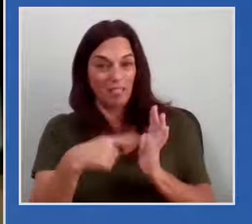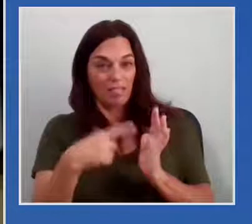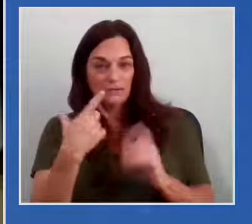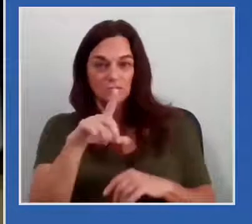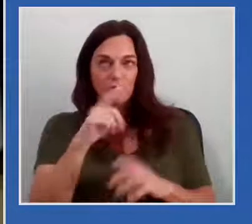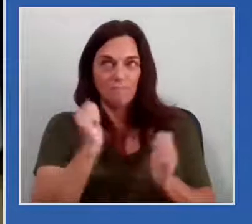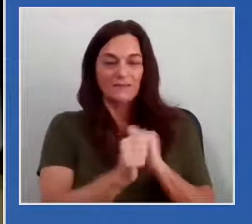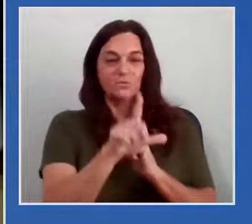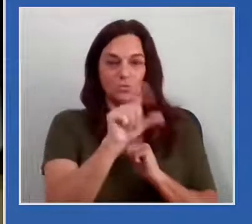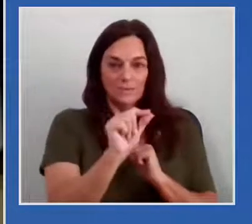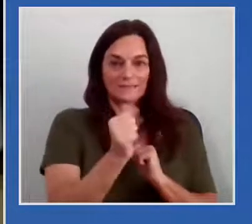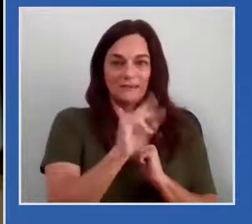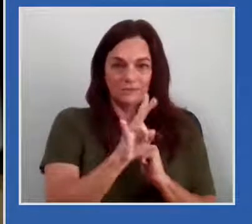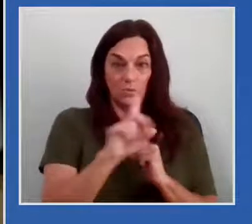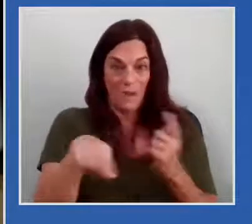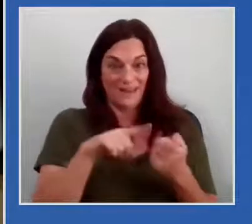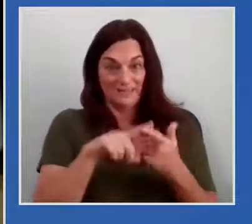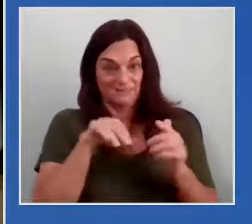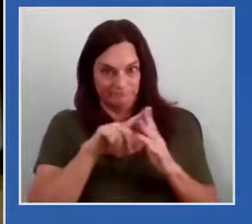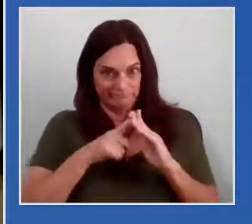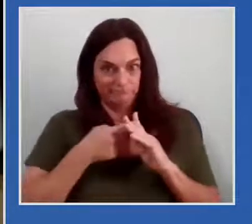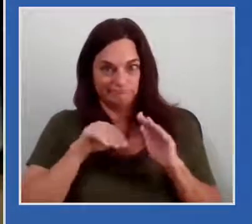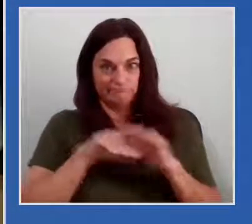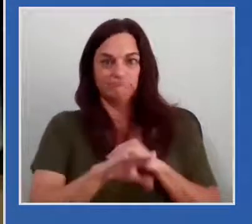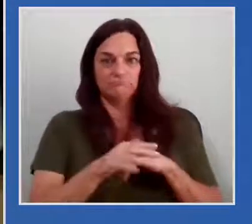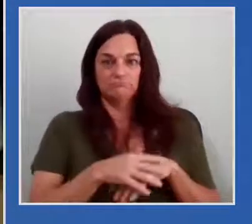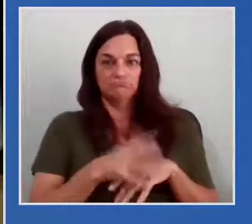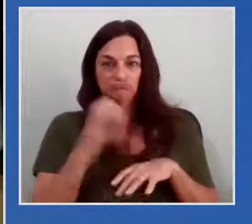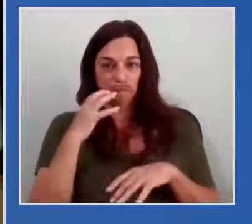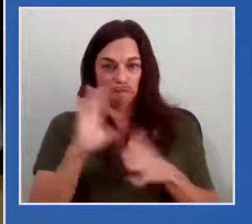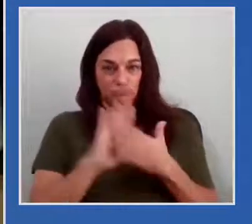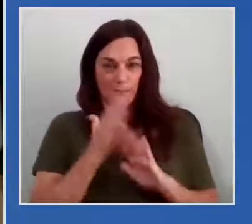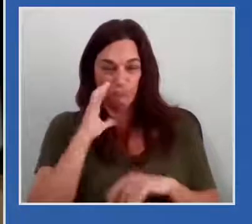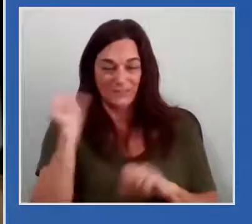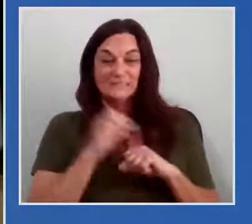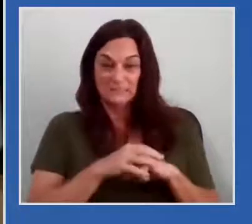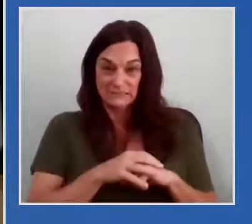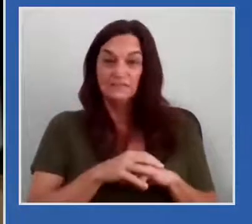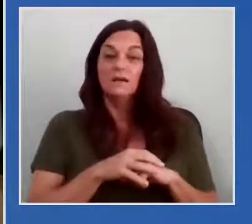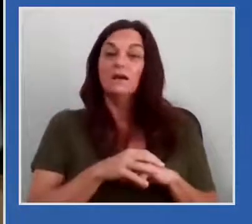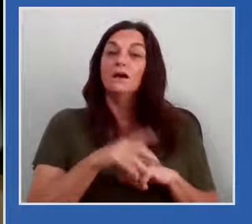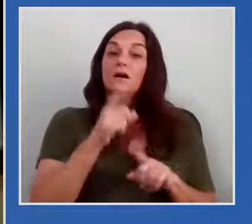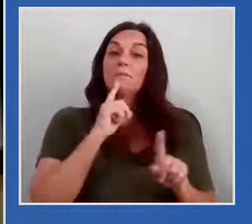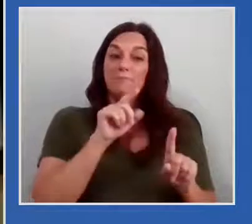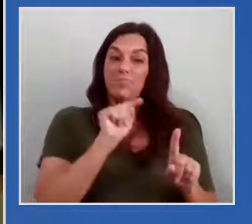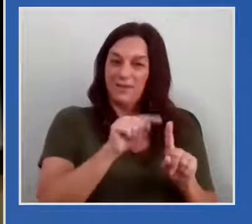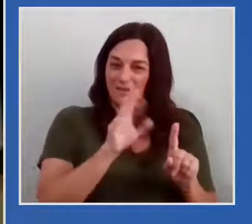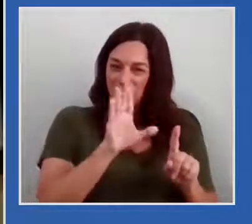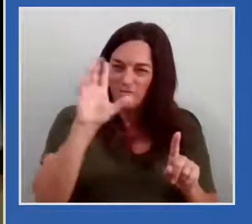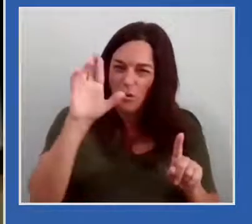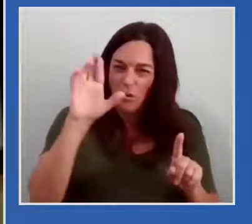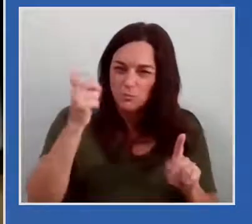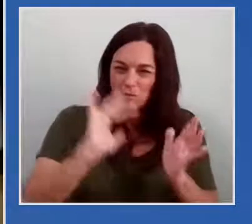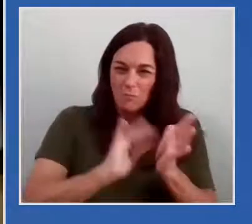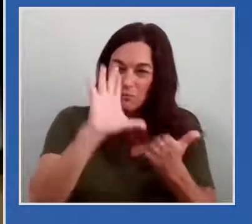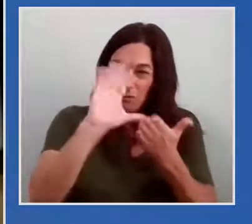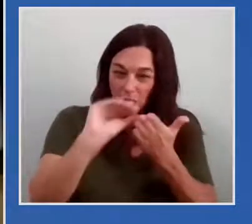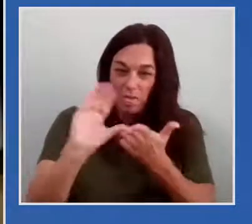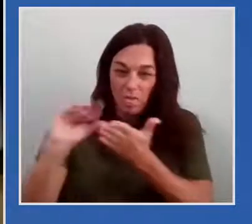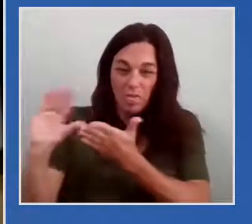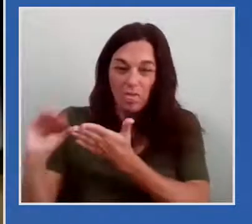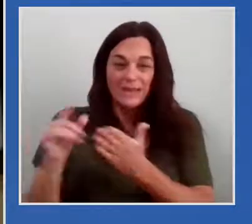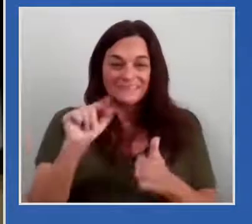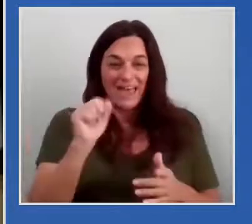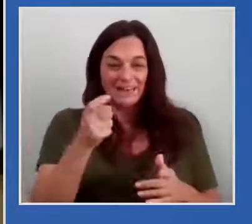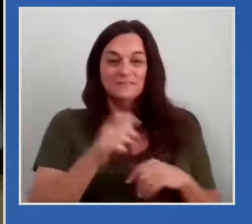2017, when he came into office. Pharmaceutical companies got billions of dollars in tax breaks. And then they turned around and raised prices